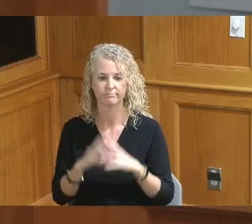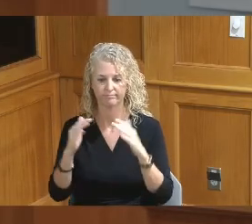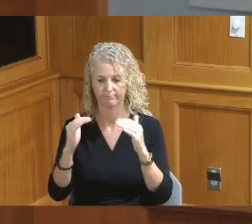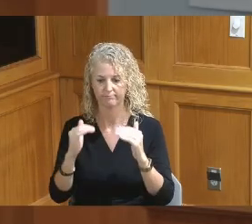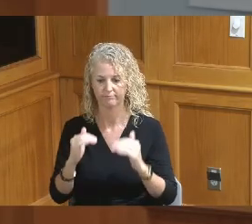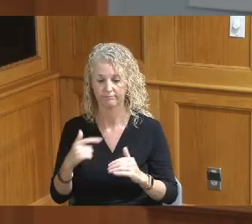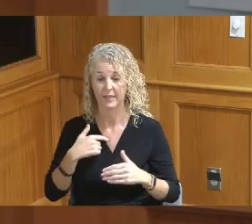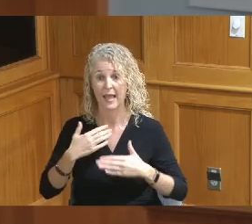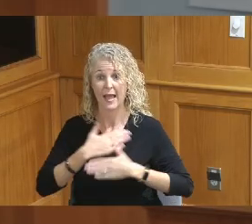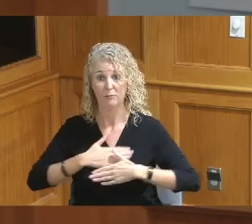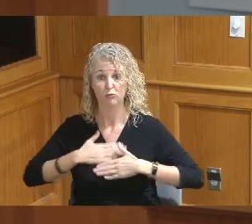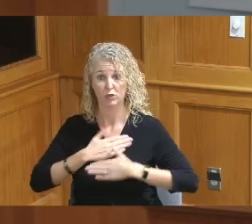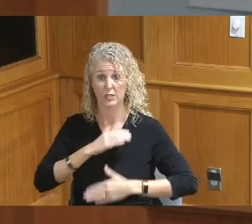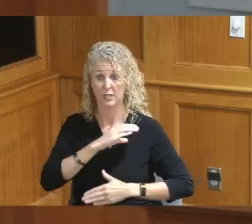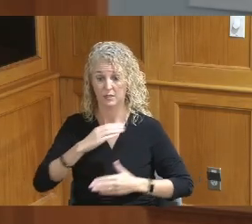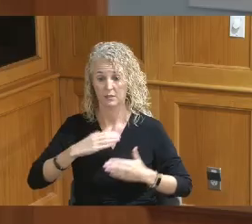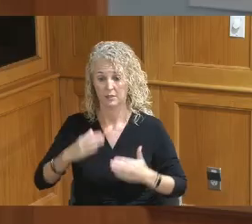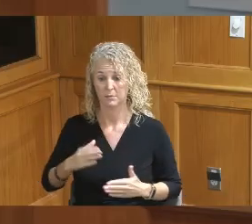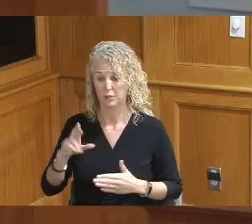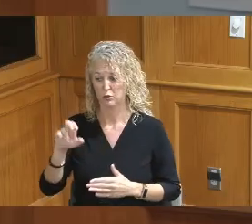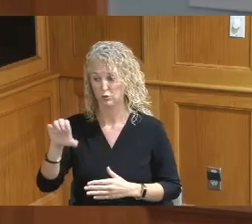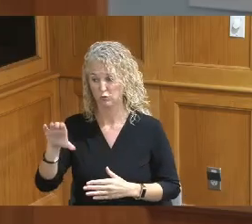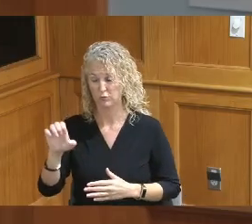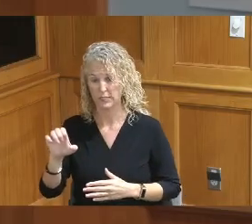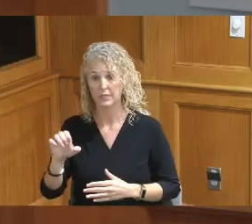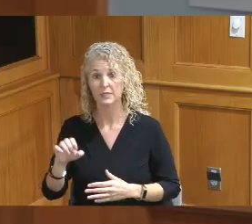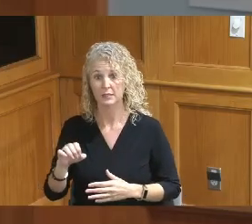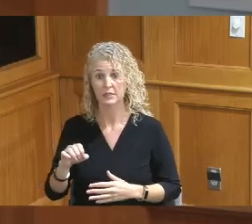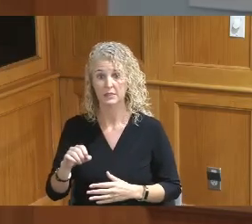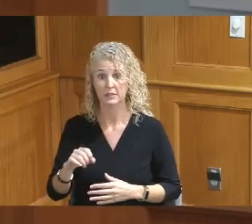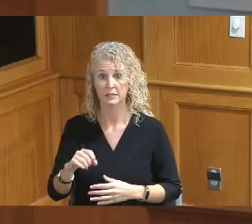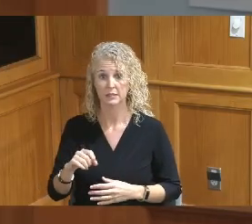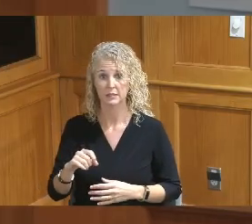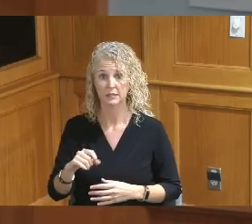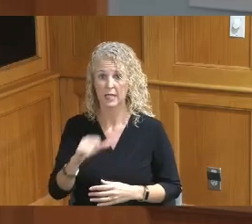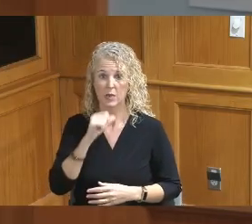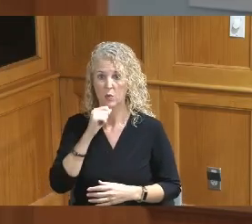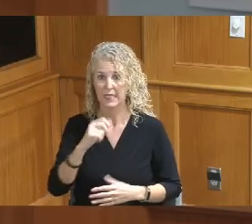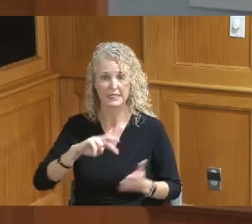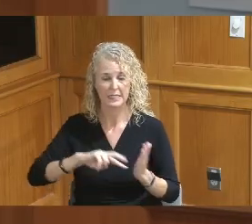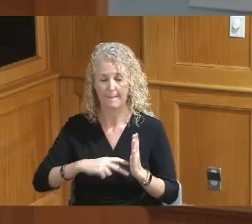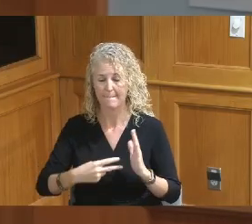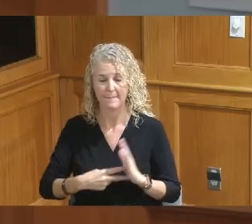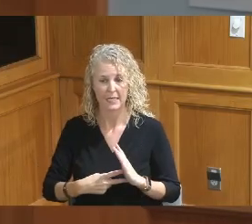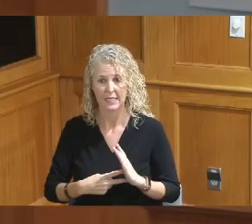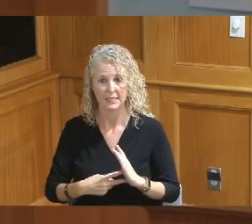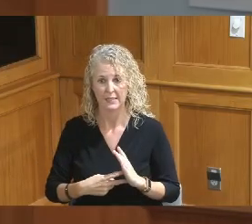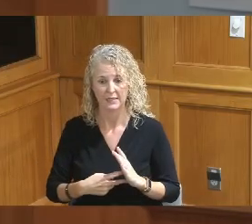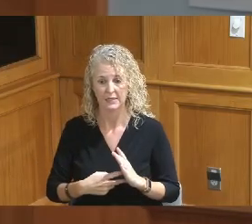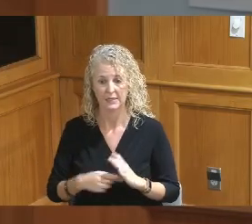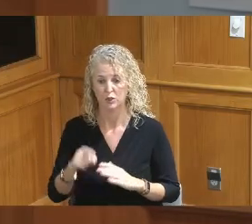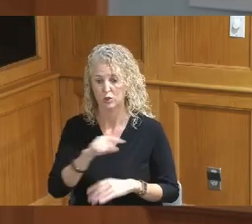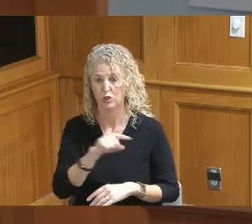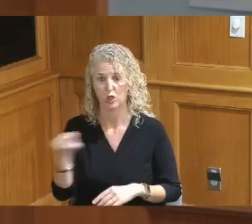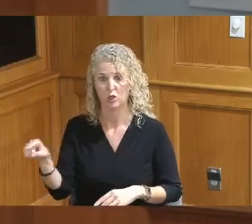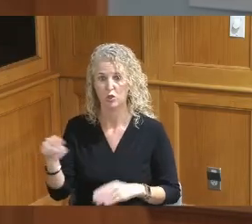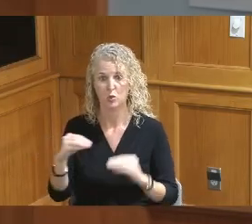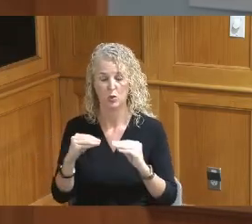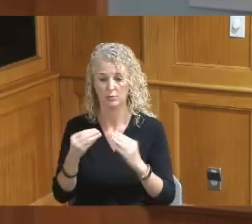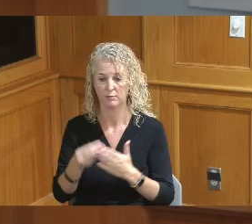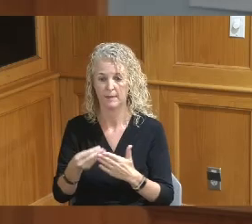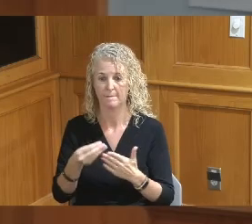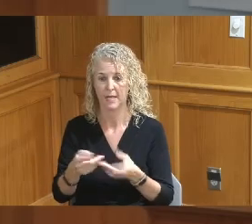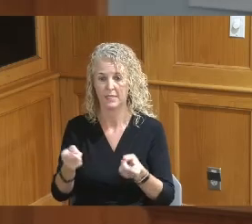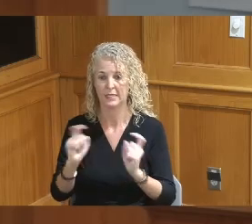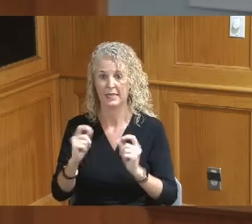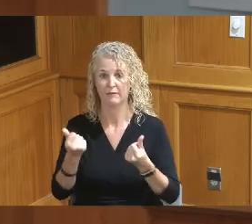I very much appreciate Commissioner Reese, and to the extent that it was said in a different way, it wasn't my intent that you all put this money forward